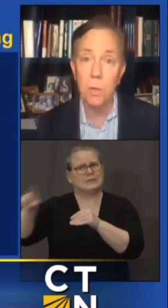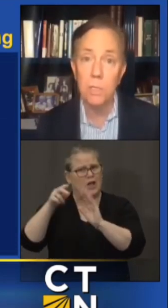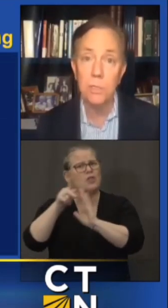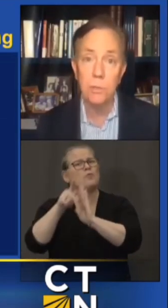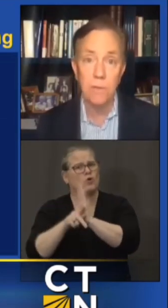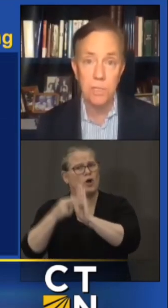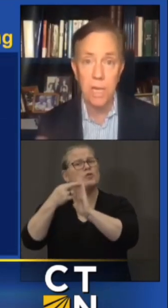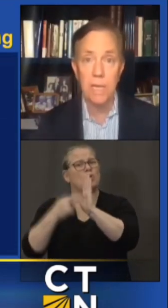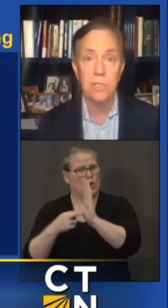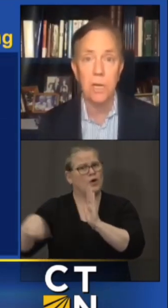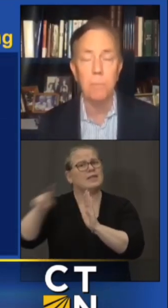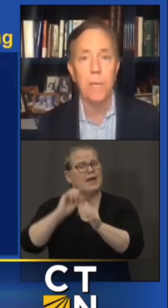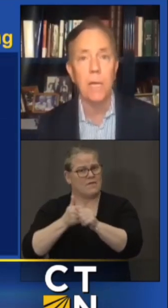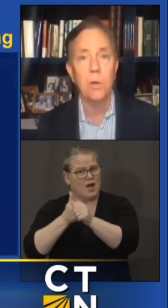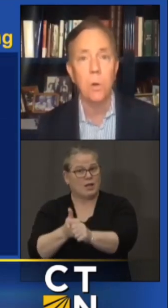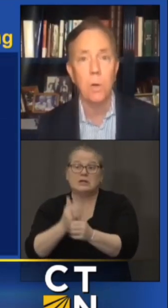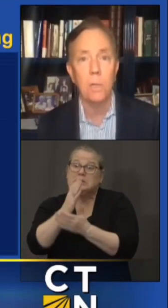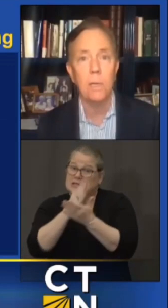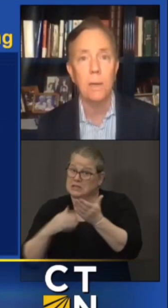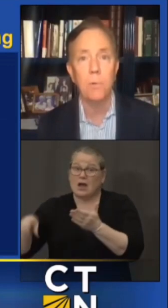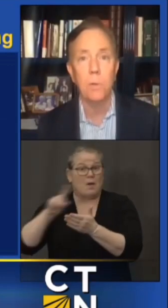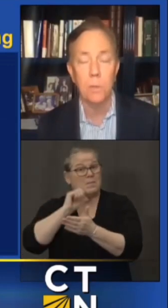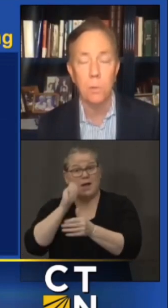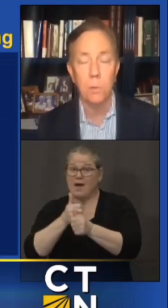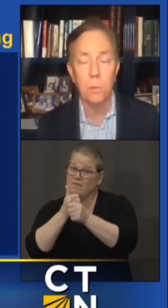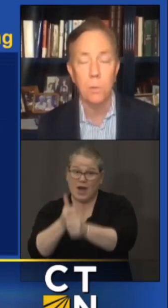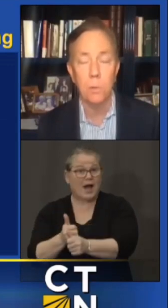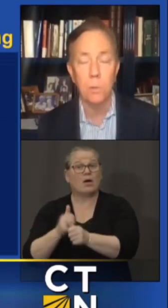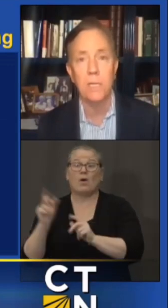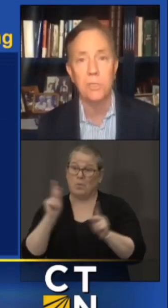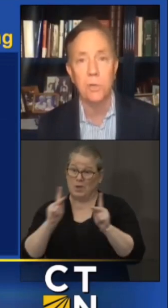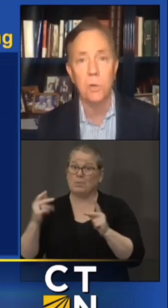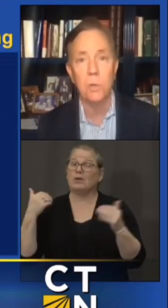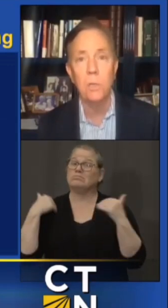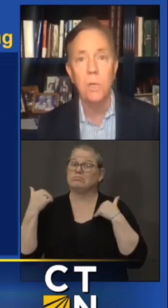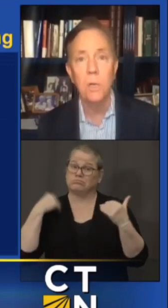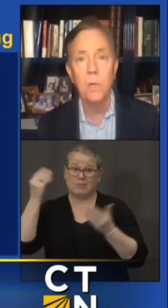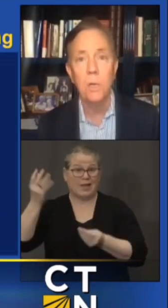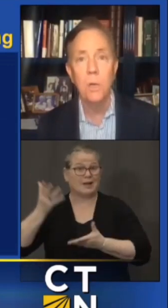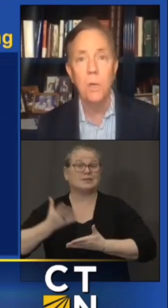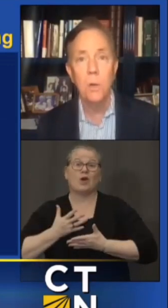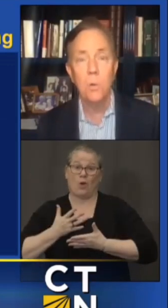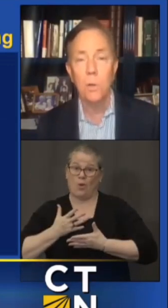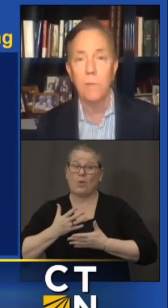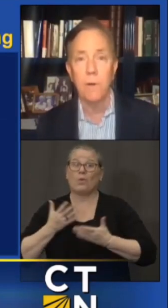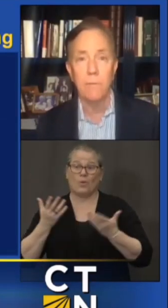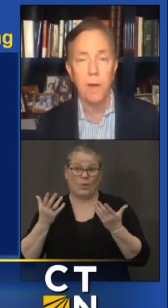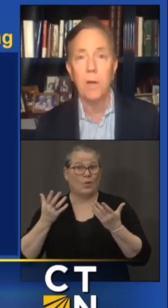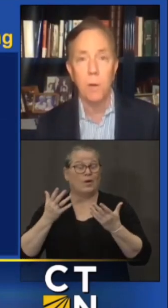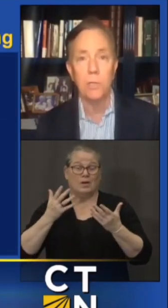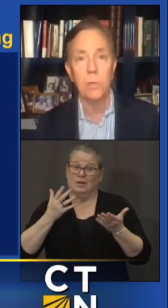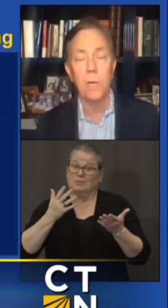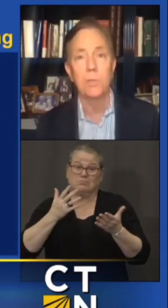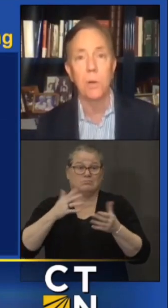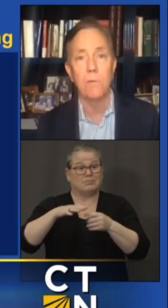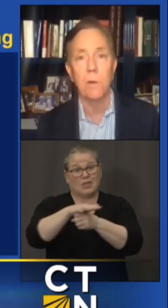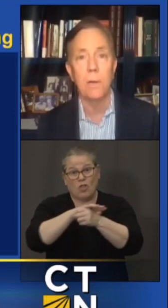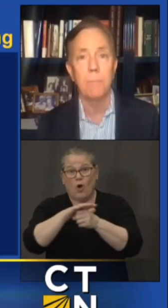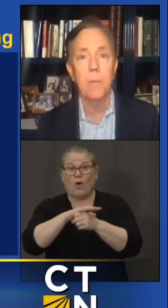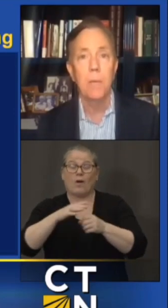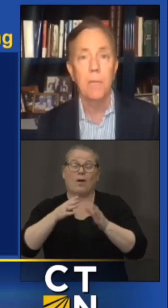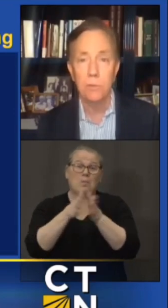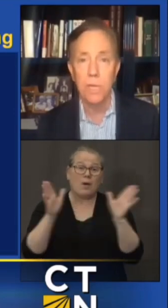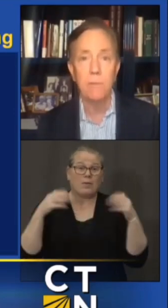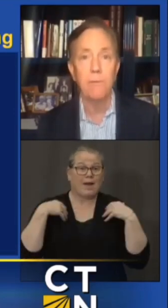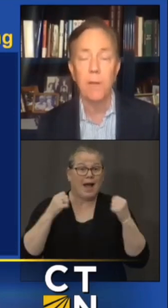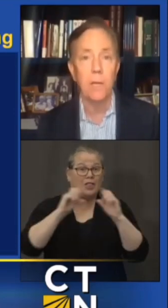get a notice, you give us a heads up, we get a call, or the local public health gets a call, or the fire marshal comes over.